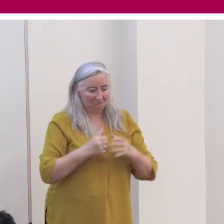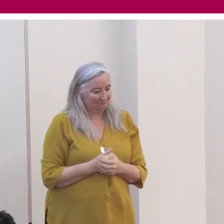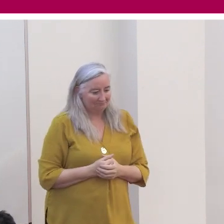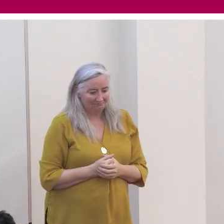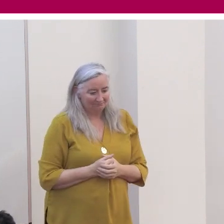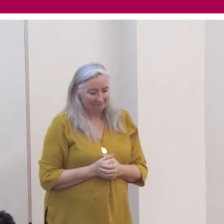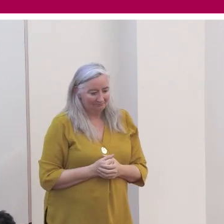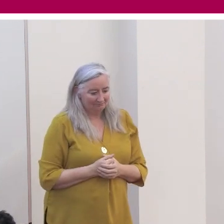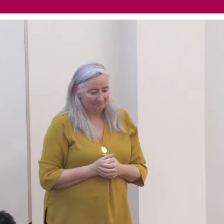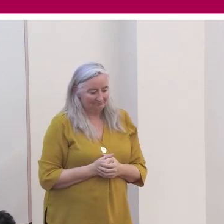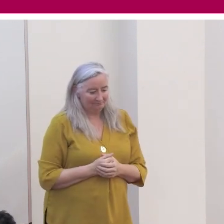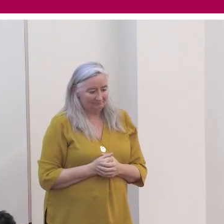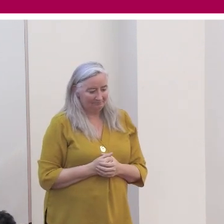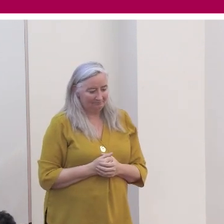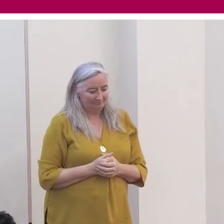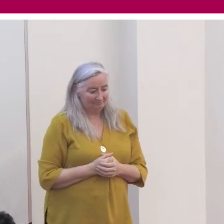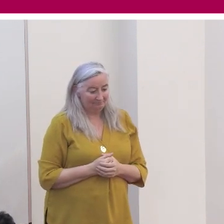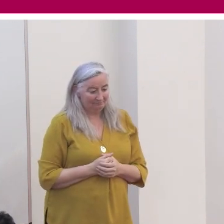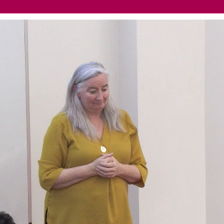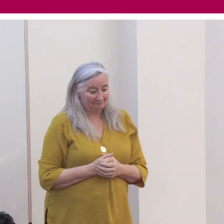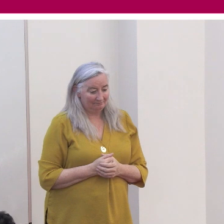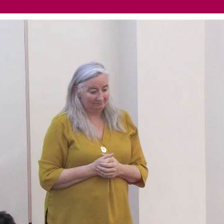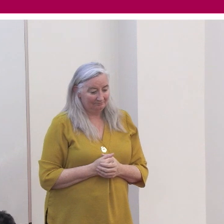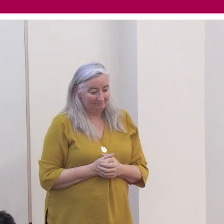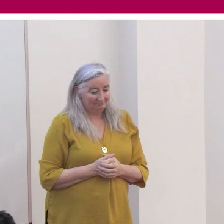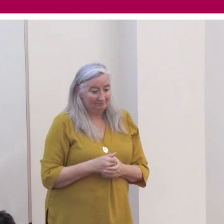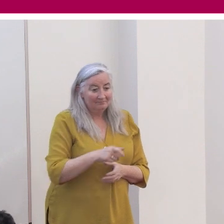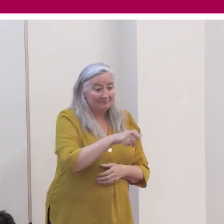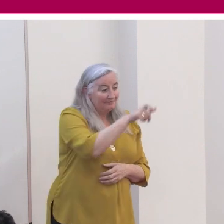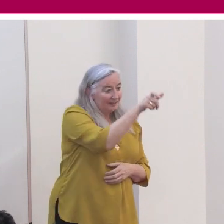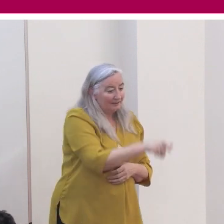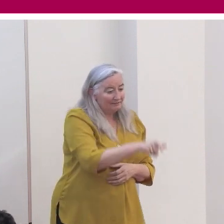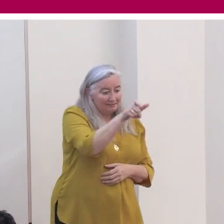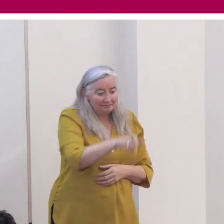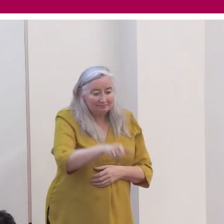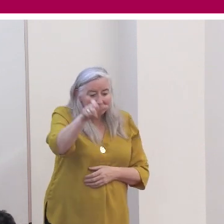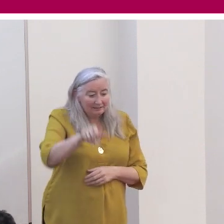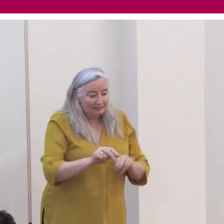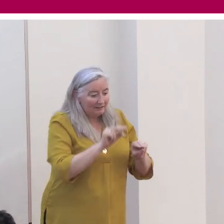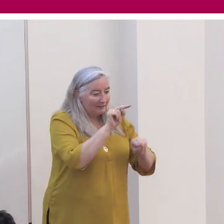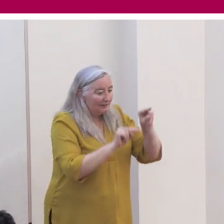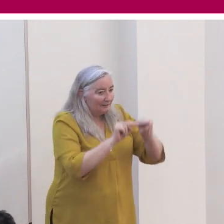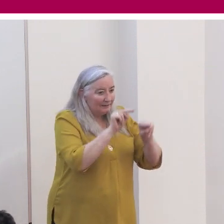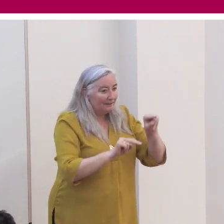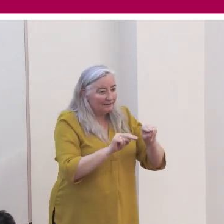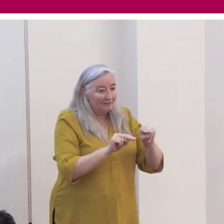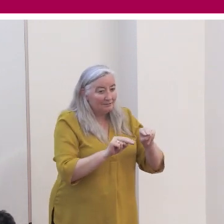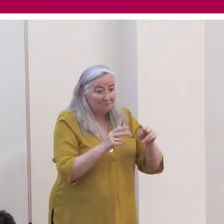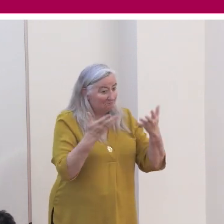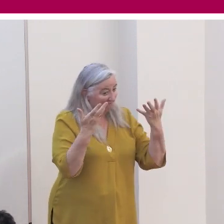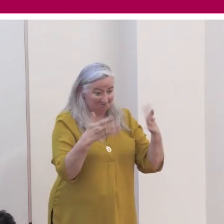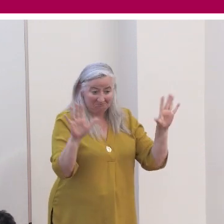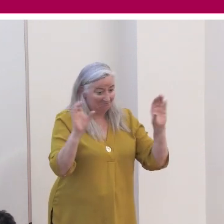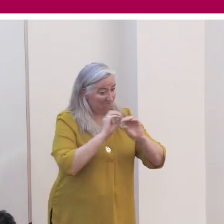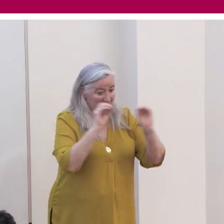to be conducted or not. For victims, more or less, especially for protection measures. For defendants, there tends not to